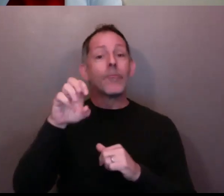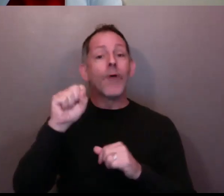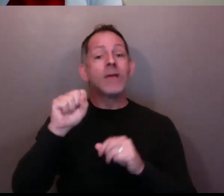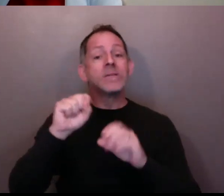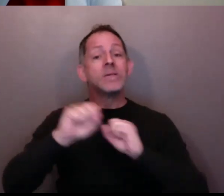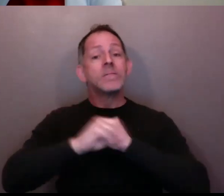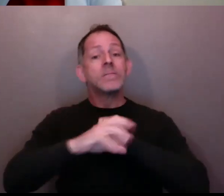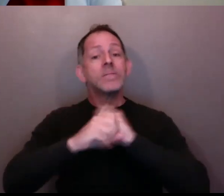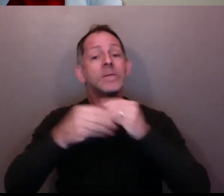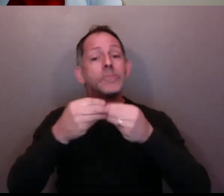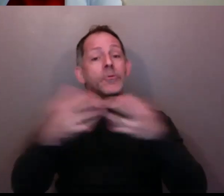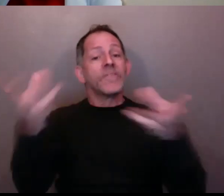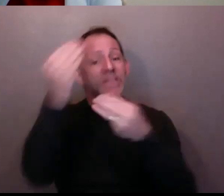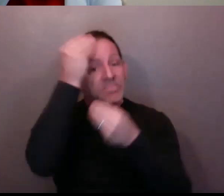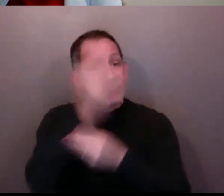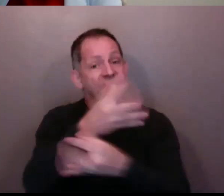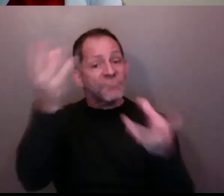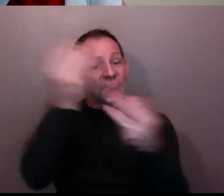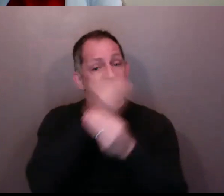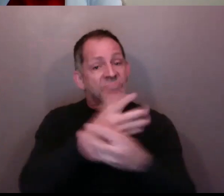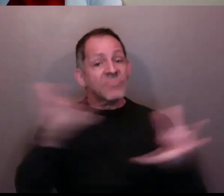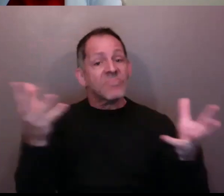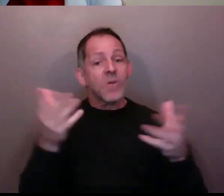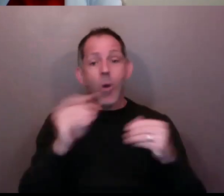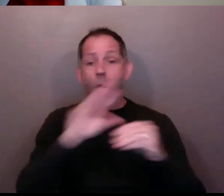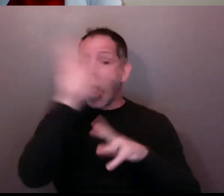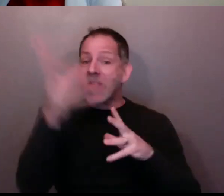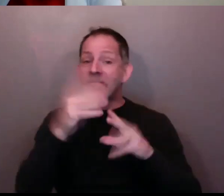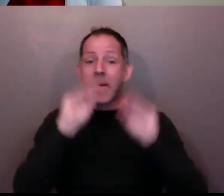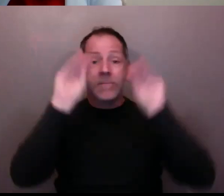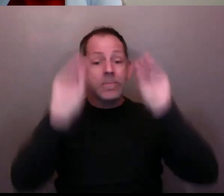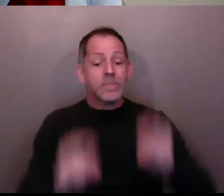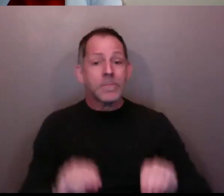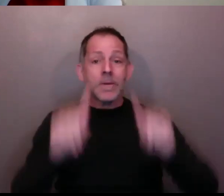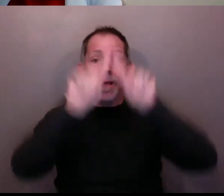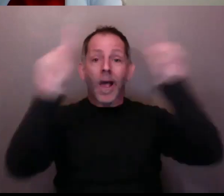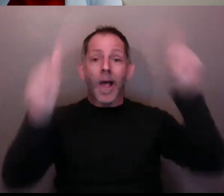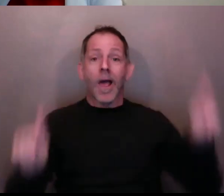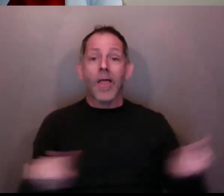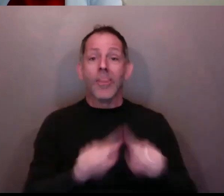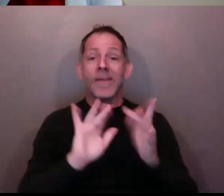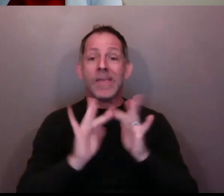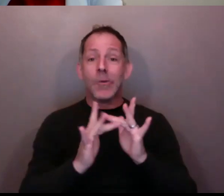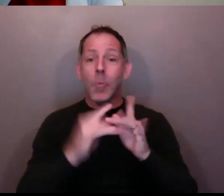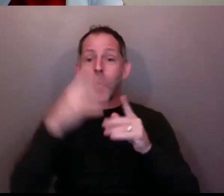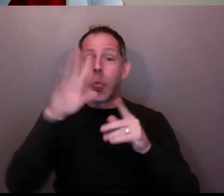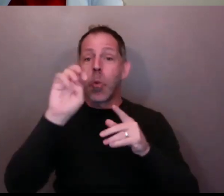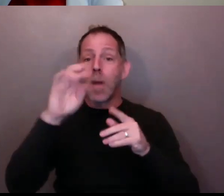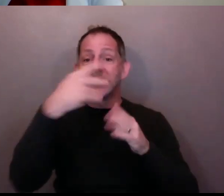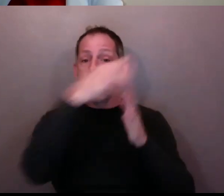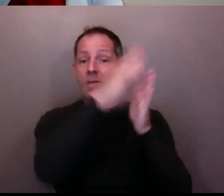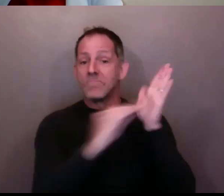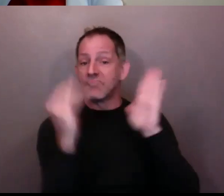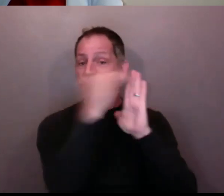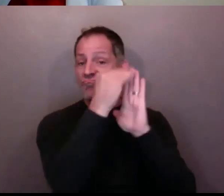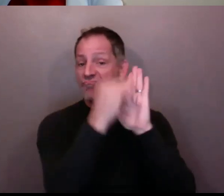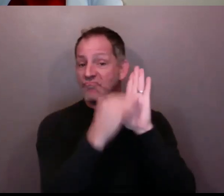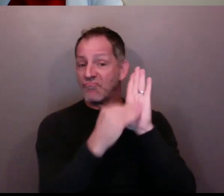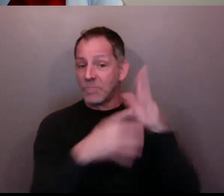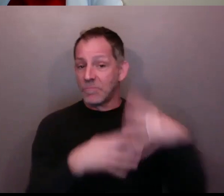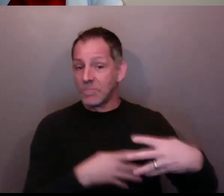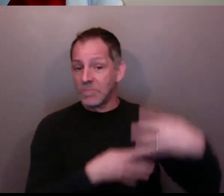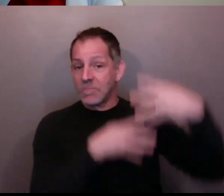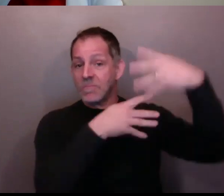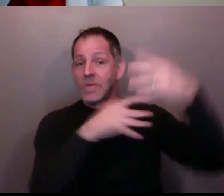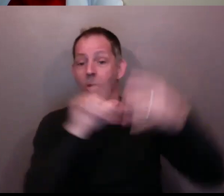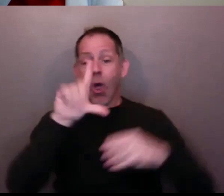the website, and then we have a blog that has a lot of information.